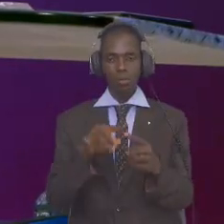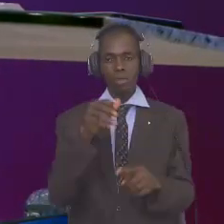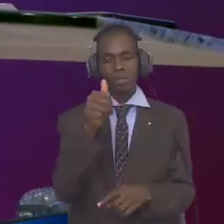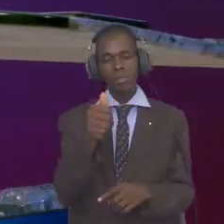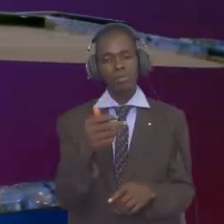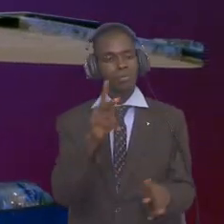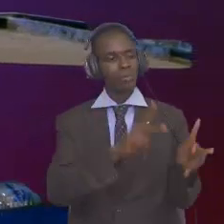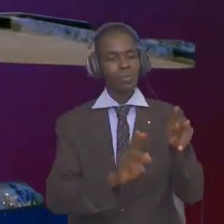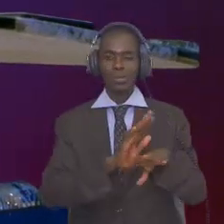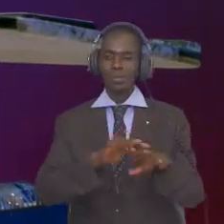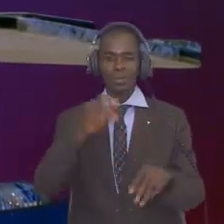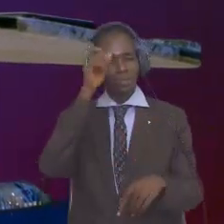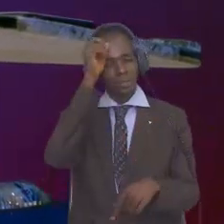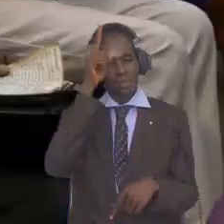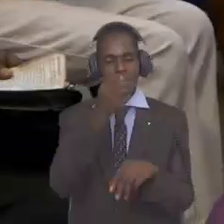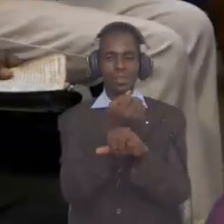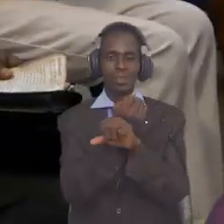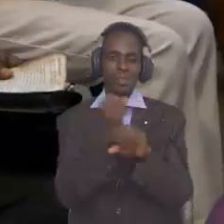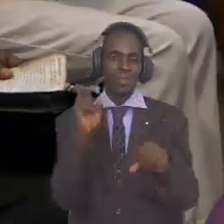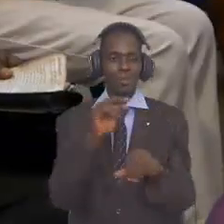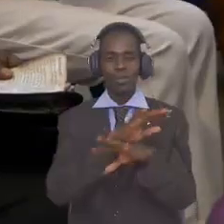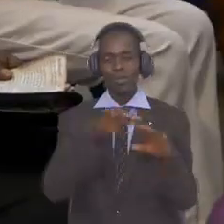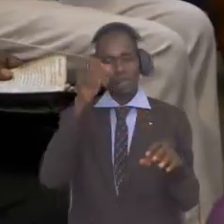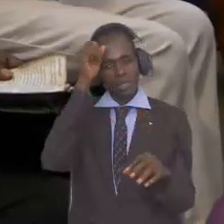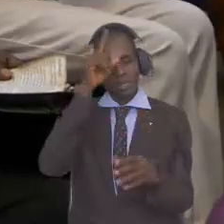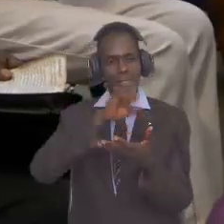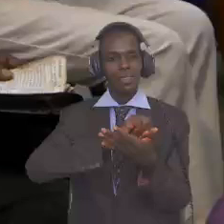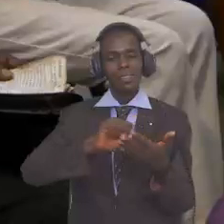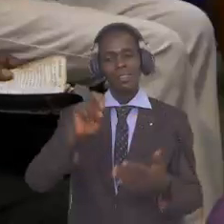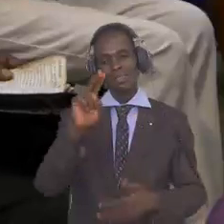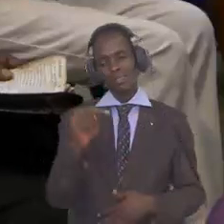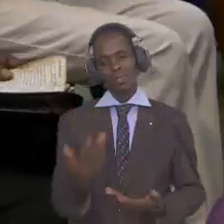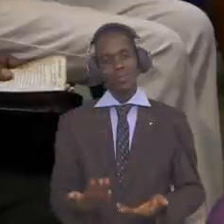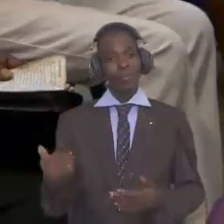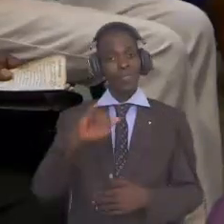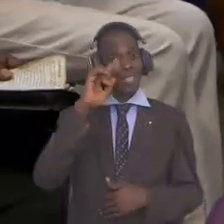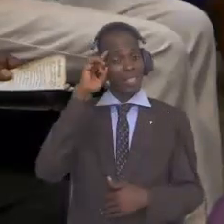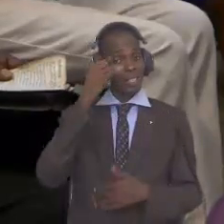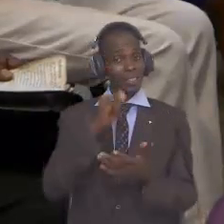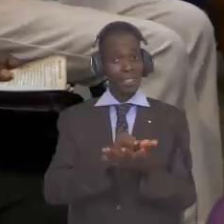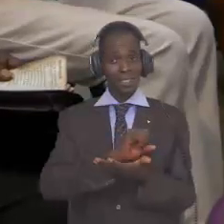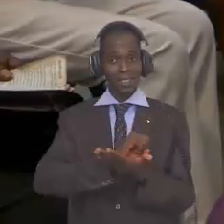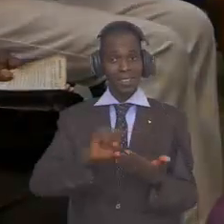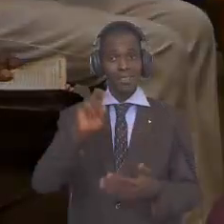understand salvation. They don't understand sanctification. They think that sanctification is where